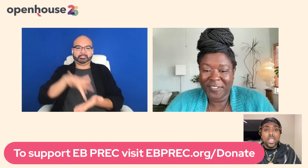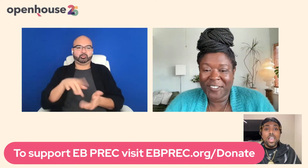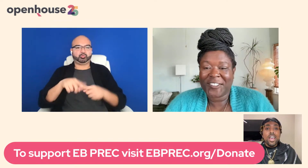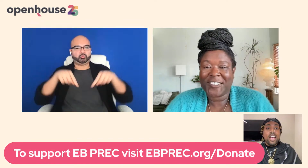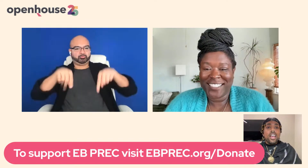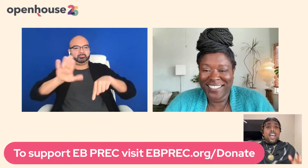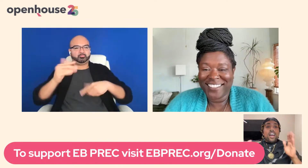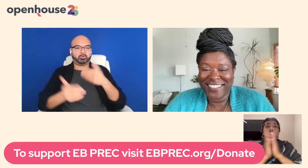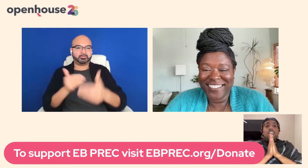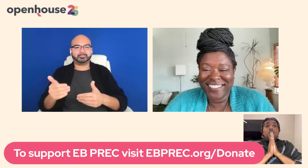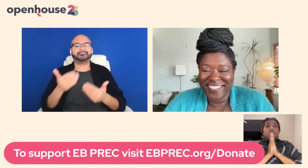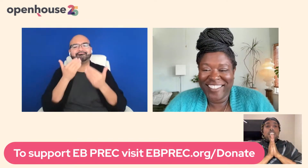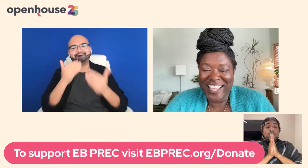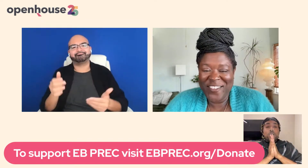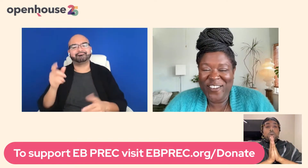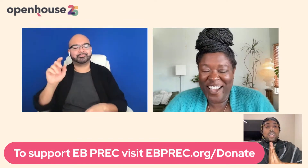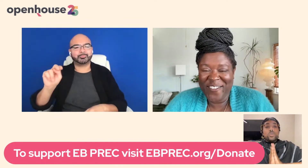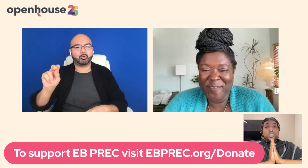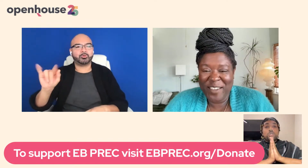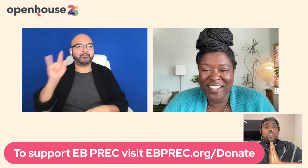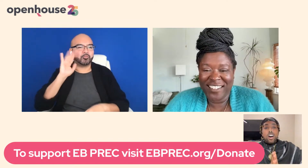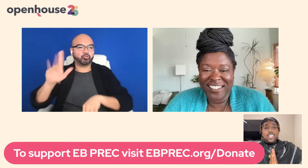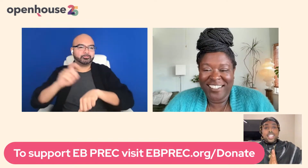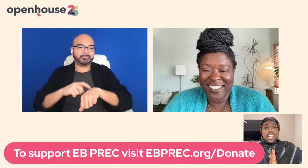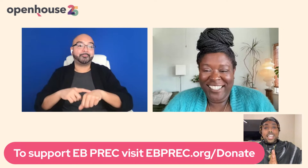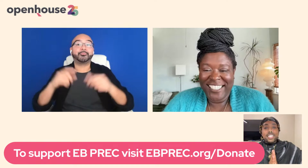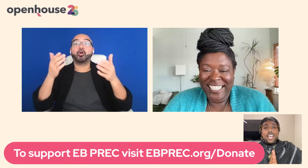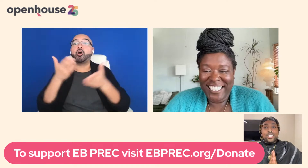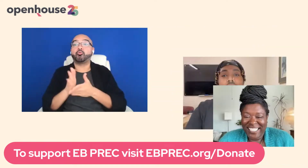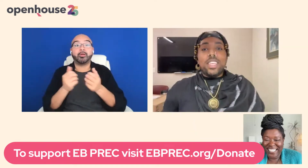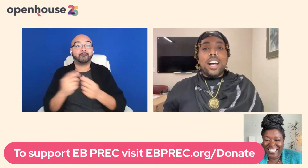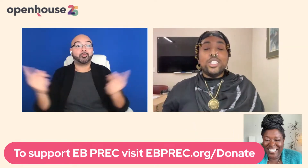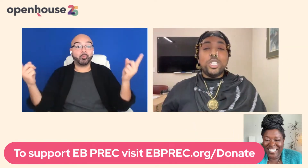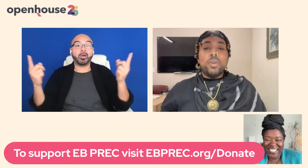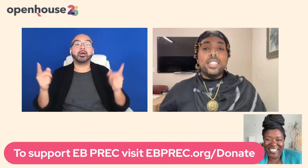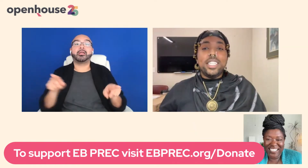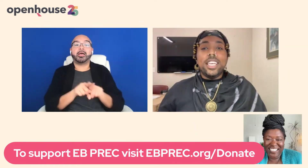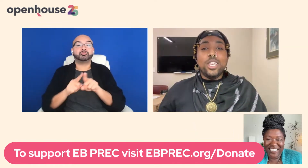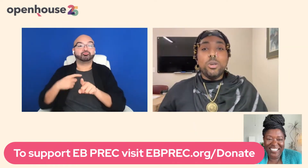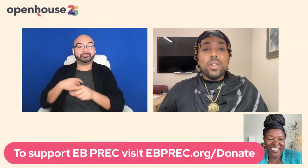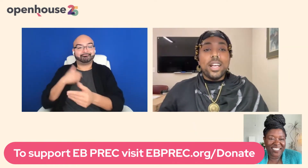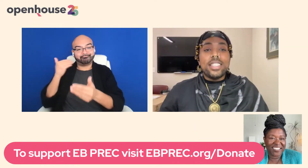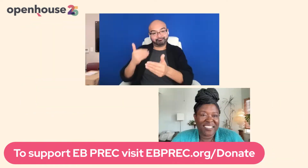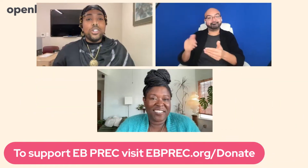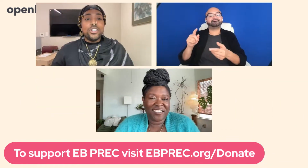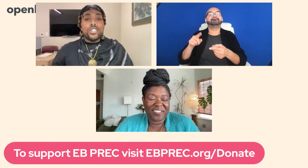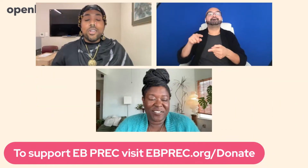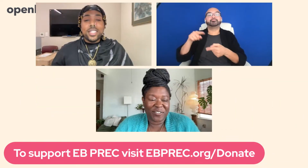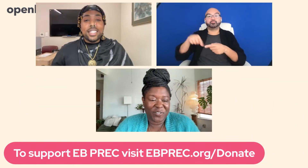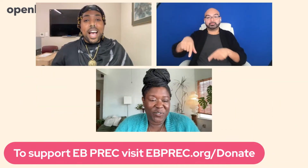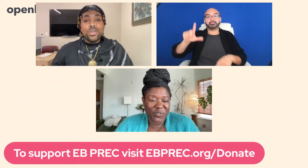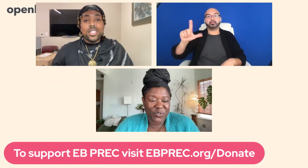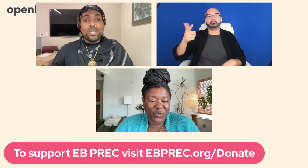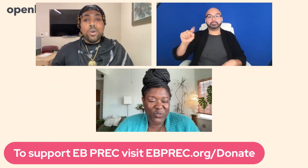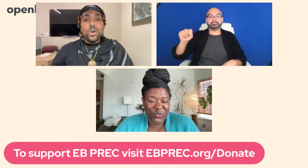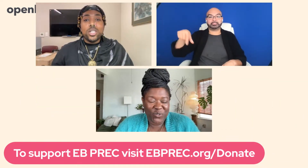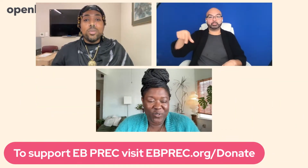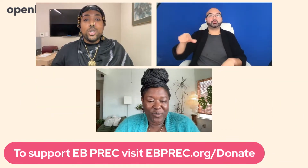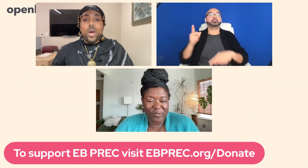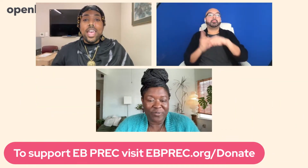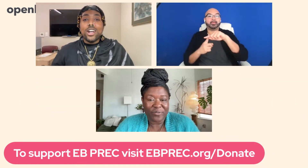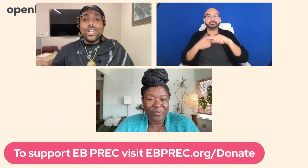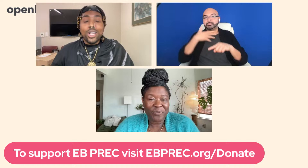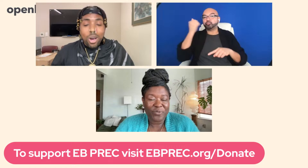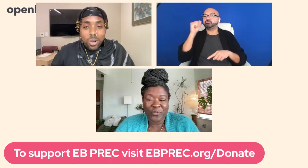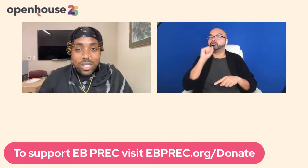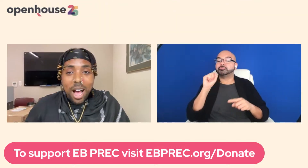time. All right, everyone, as we draw this enlightening session of the LGBTQ plus Elder Services Housing Symposium to